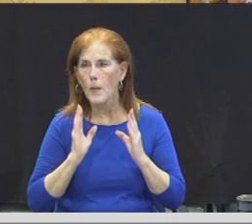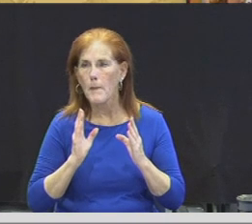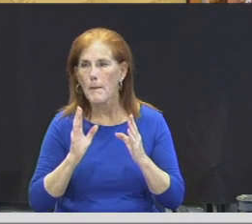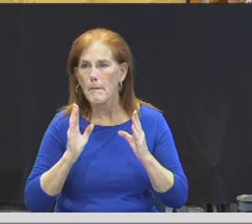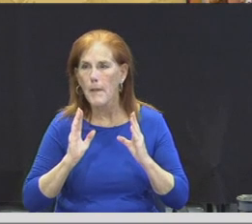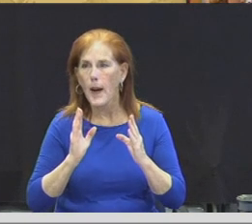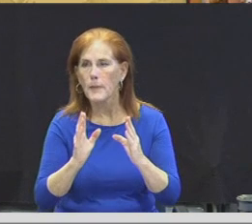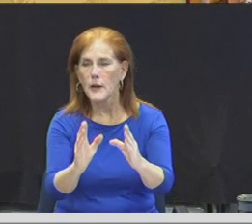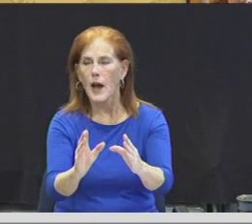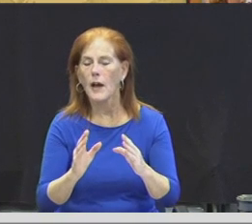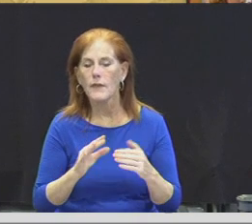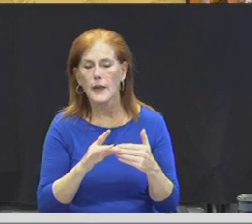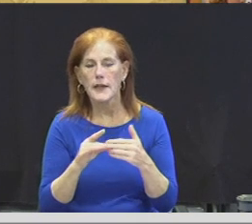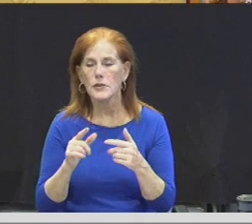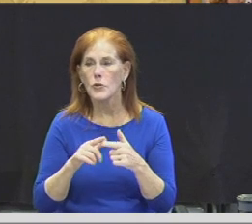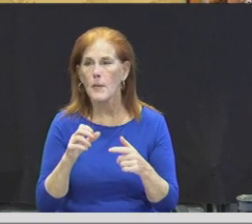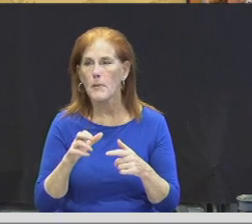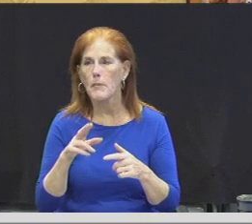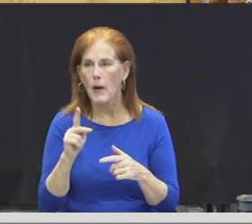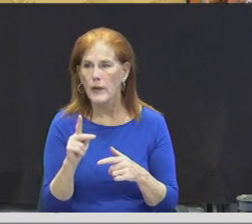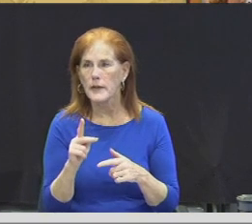park throughout the limits.